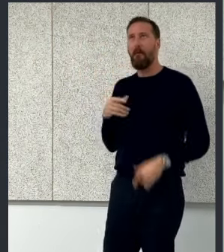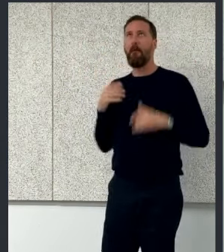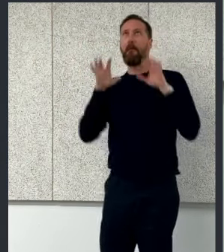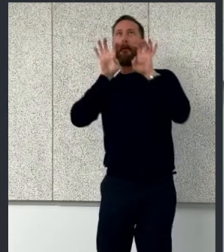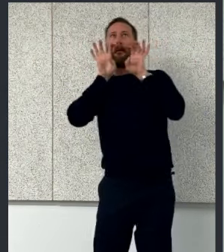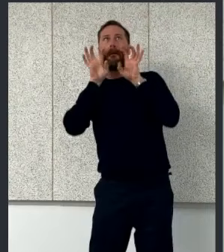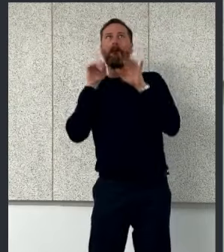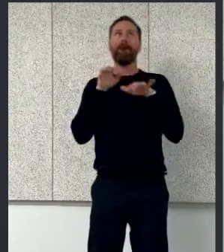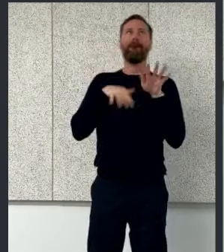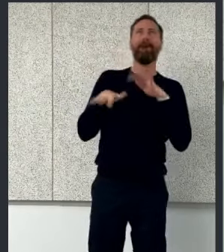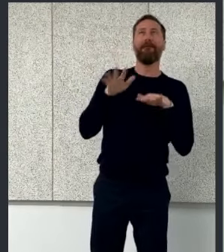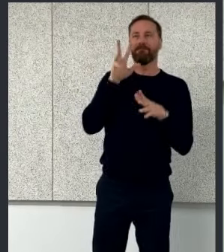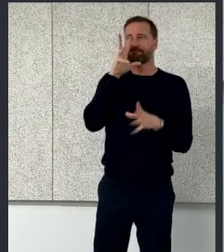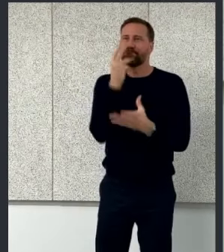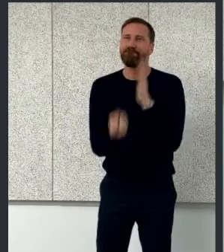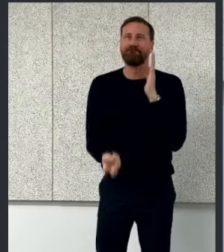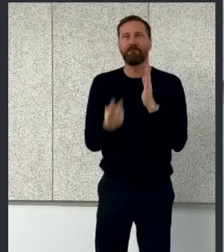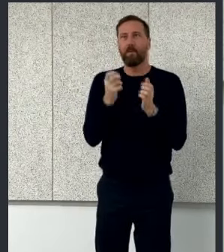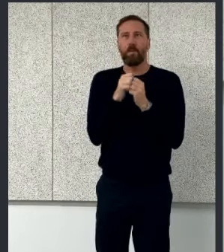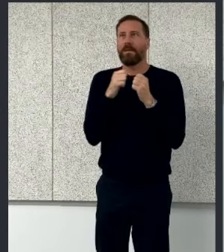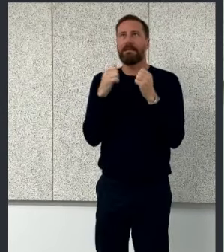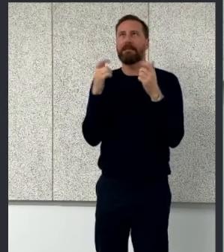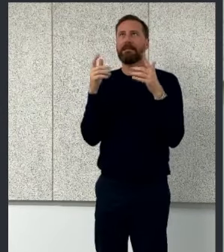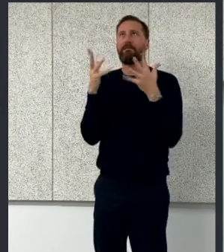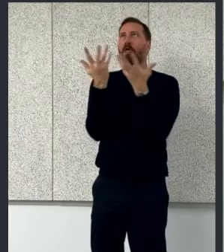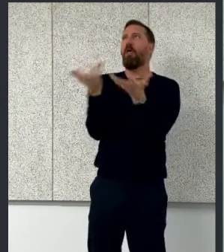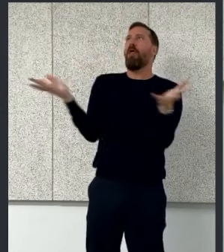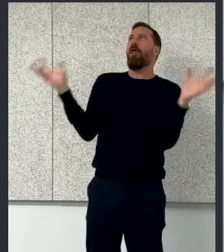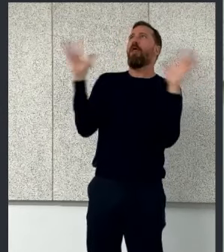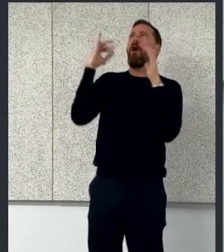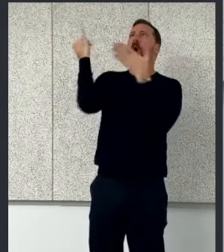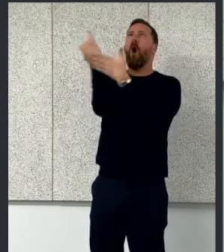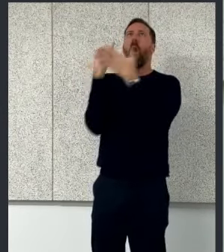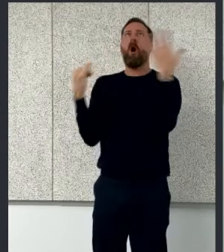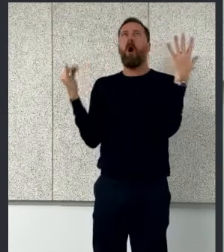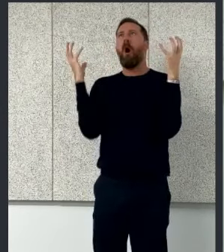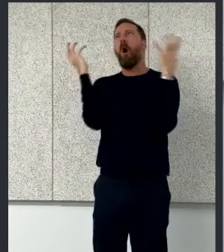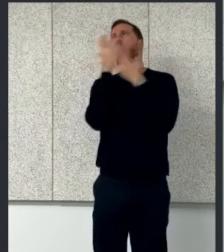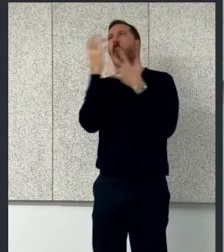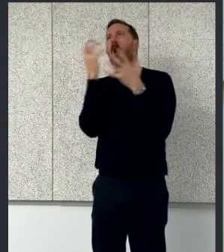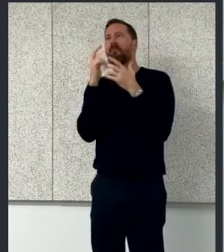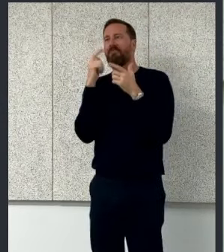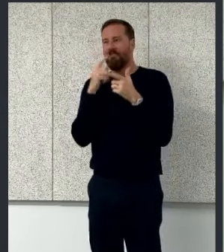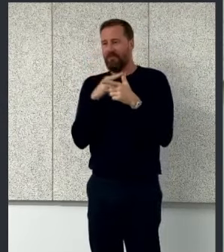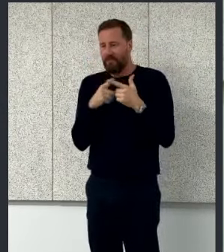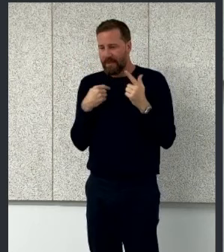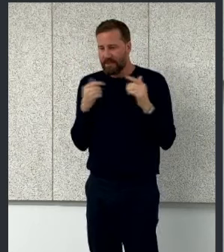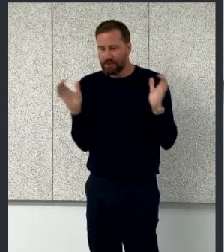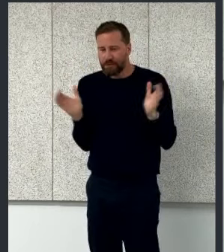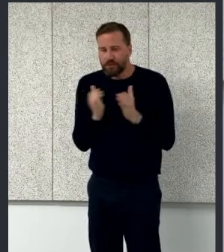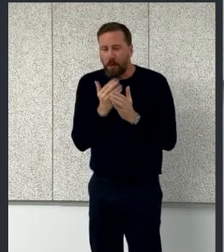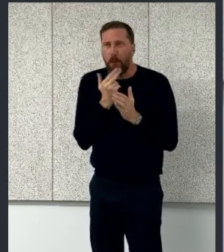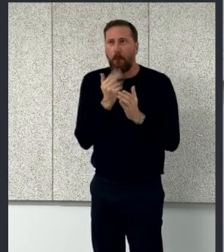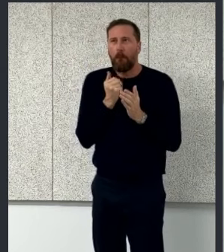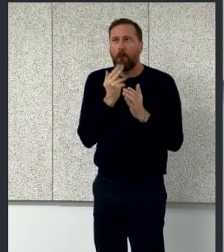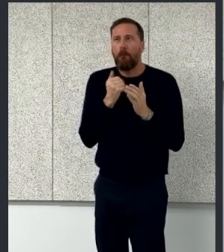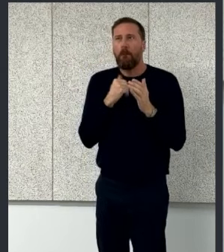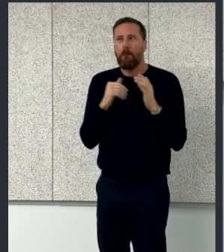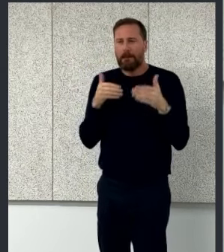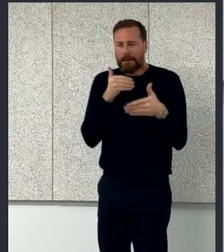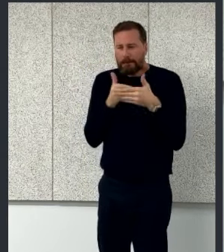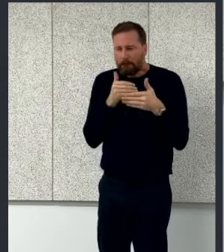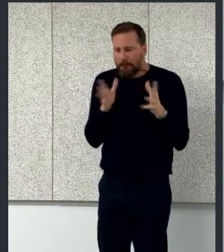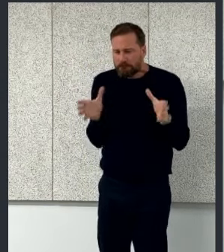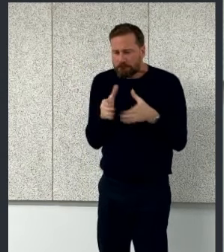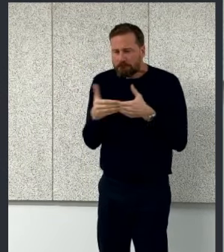was in front of the sort of like enormous pieces of art. And then this very like small, intimate, and accessible work